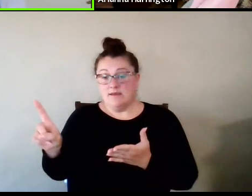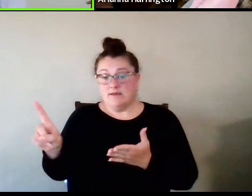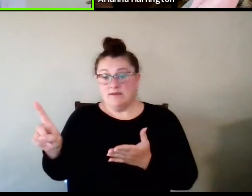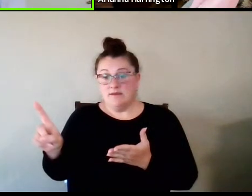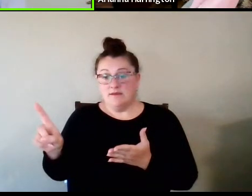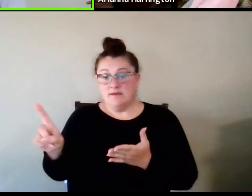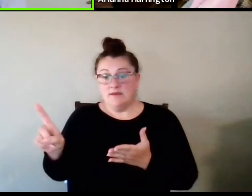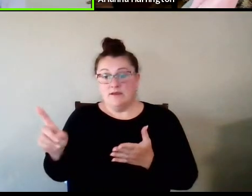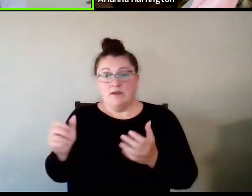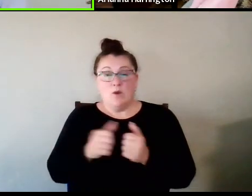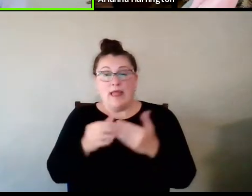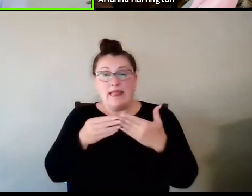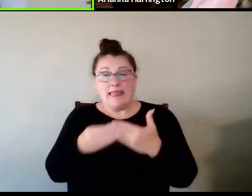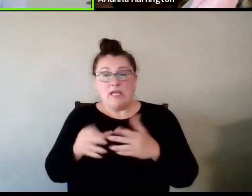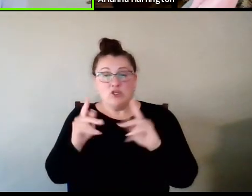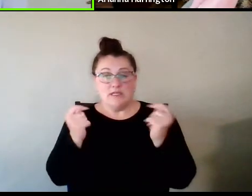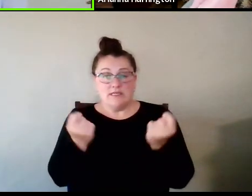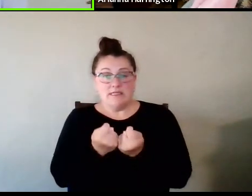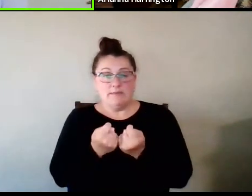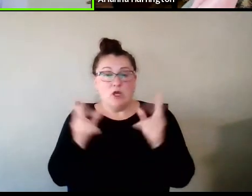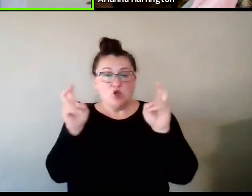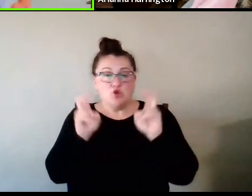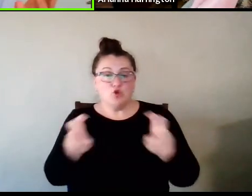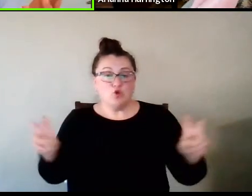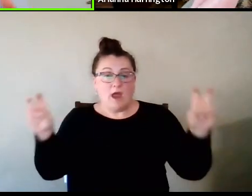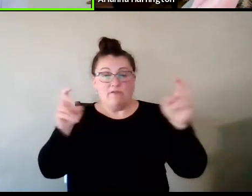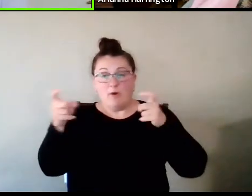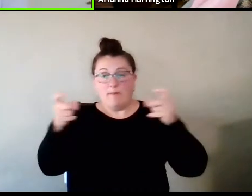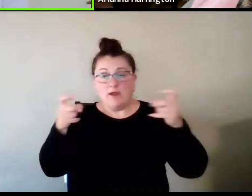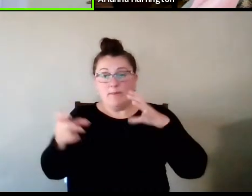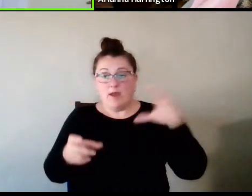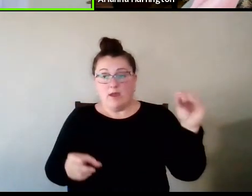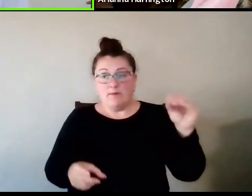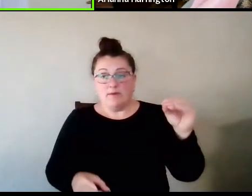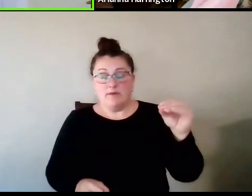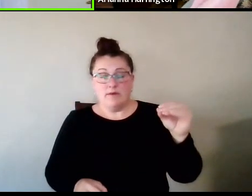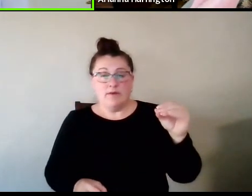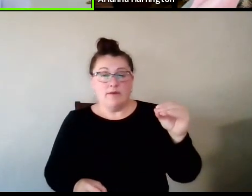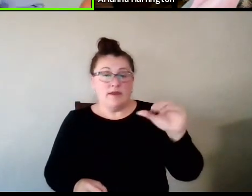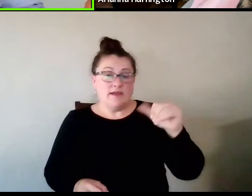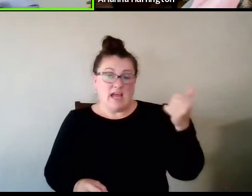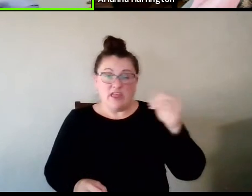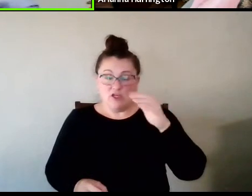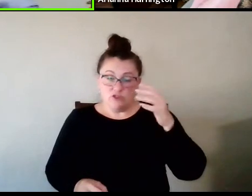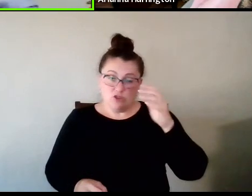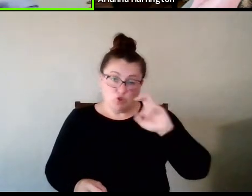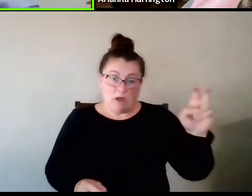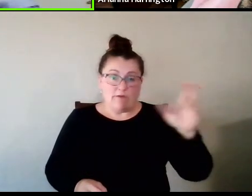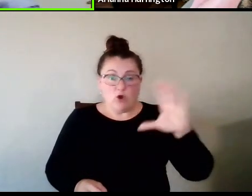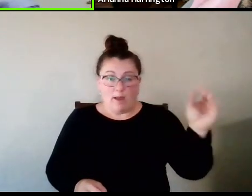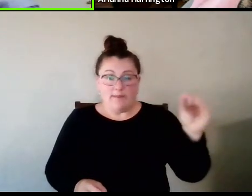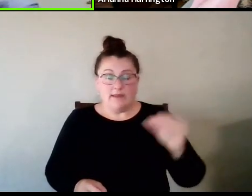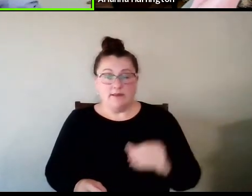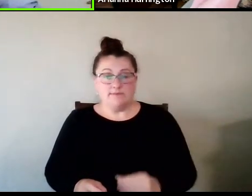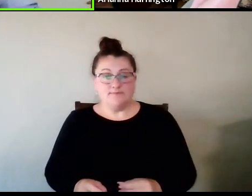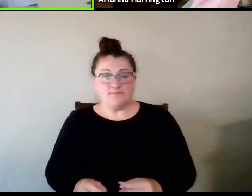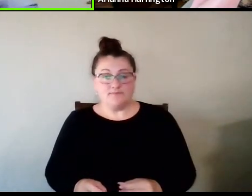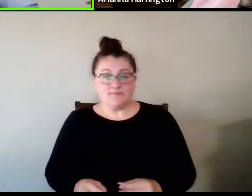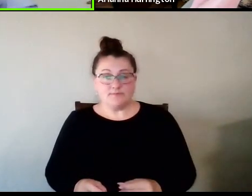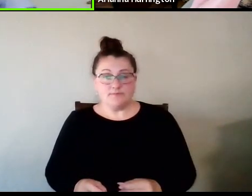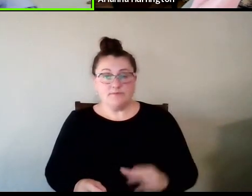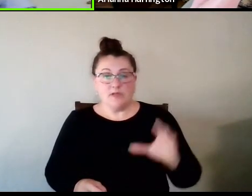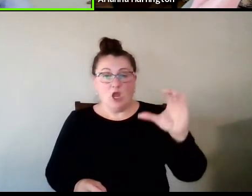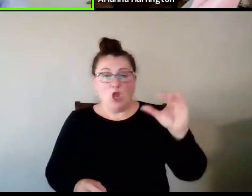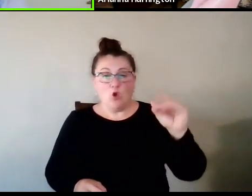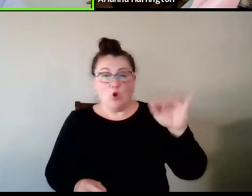to be with the leadership team of a travel management company, my former company, Carlson Vagon de Travel. As you can imagine, corporate